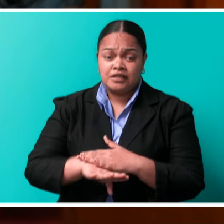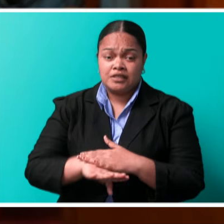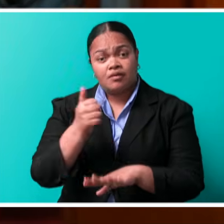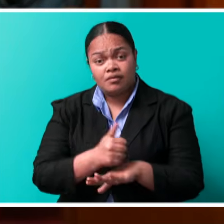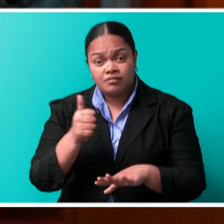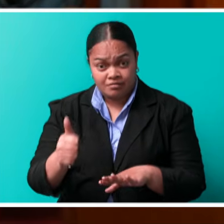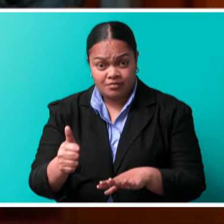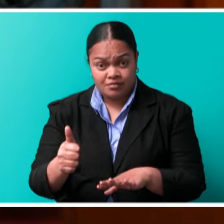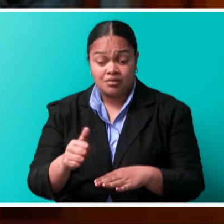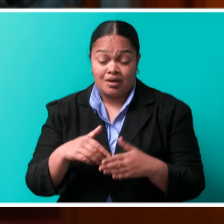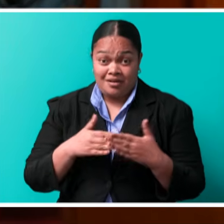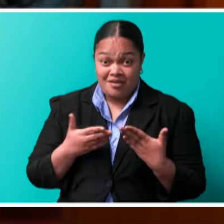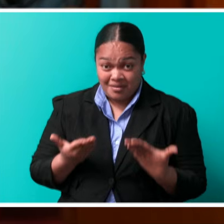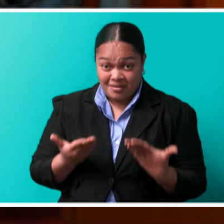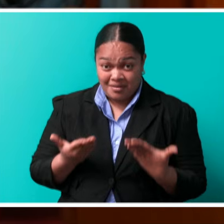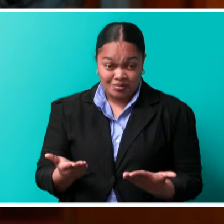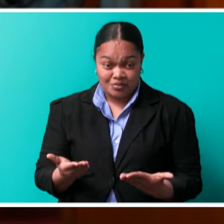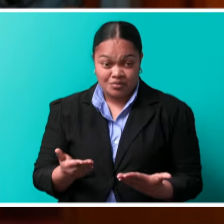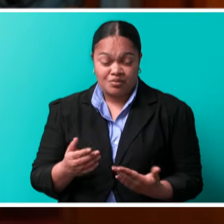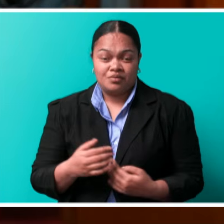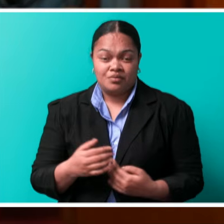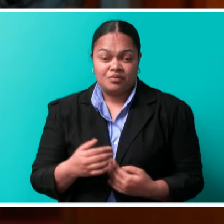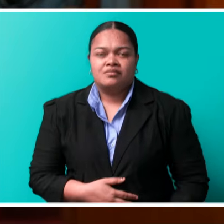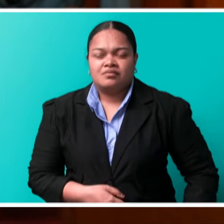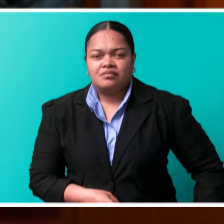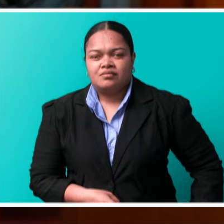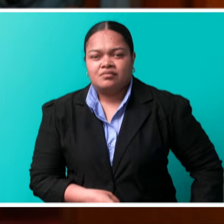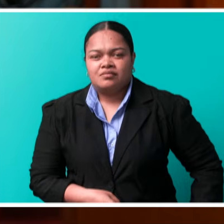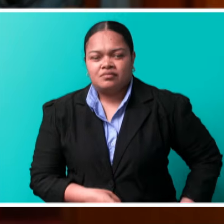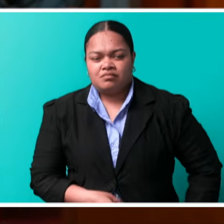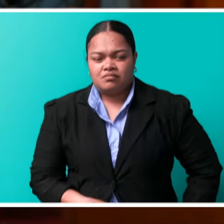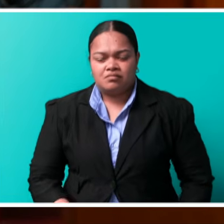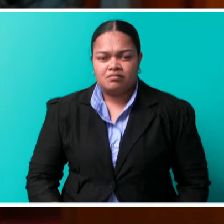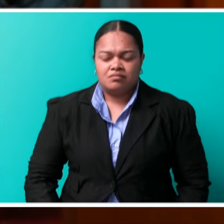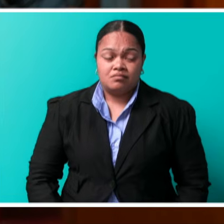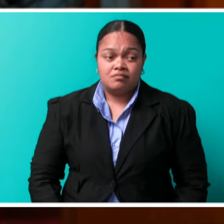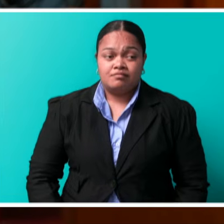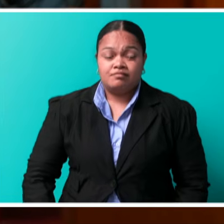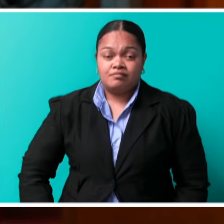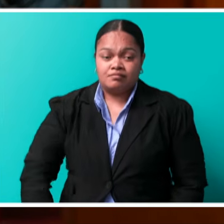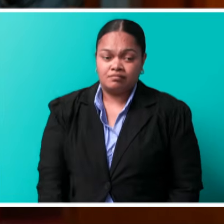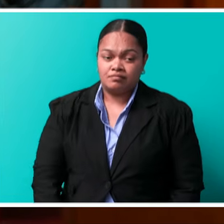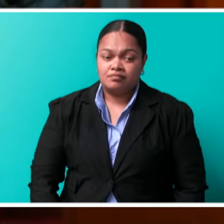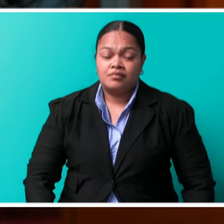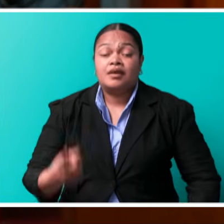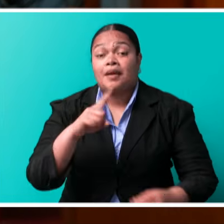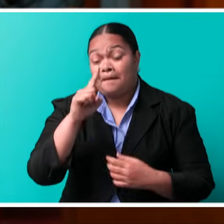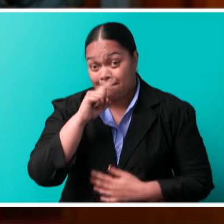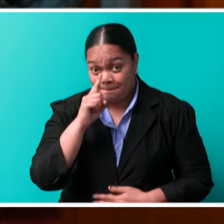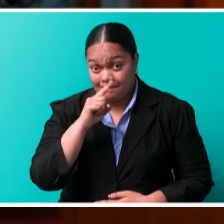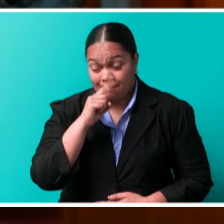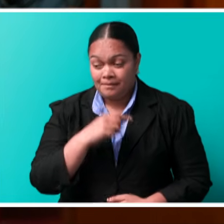and what we do now will also be felt by the people and future